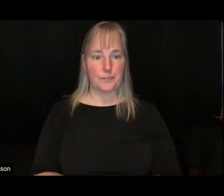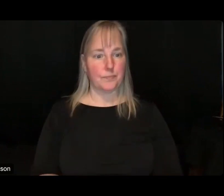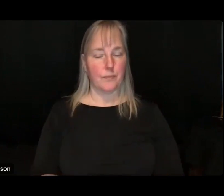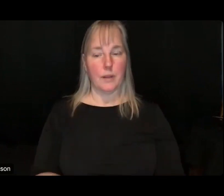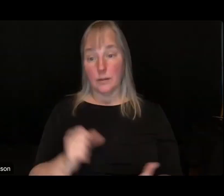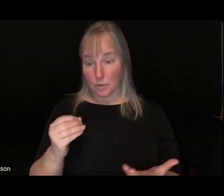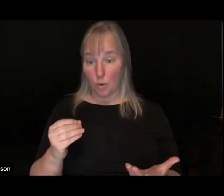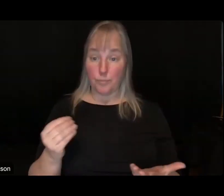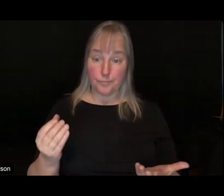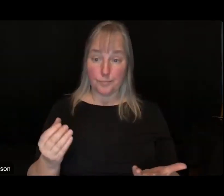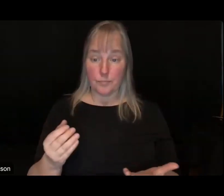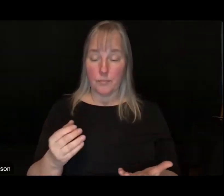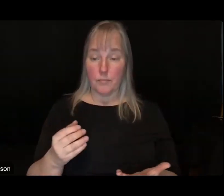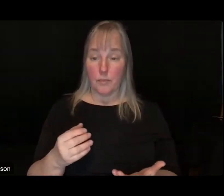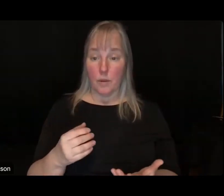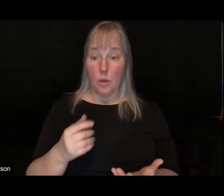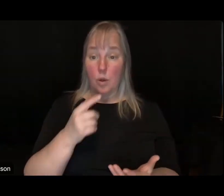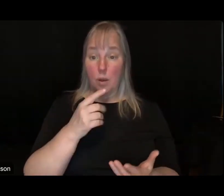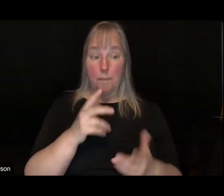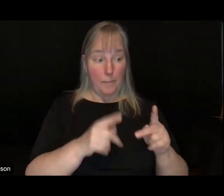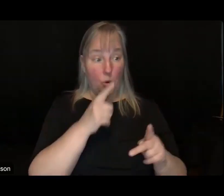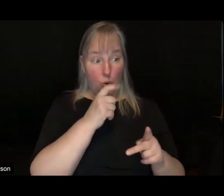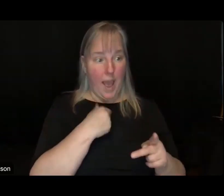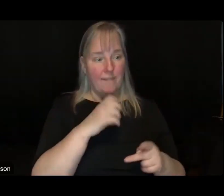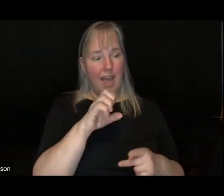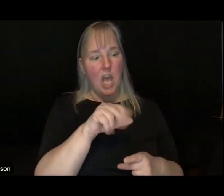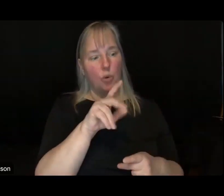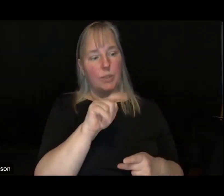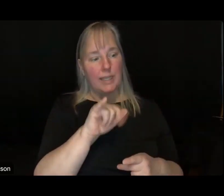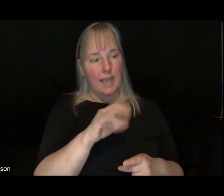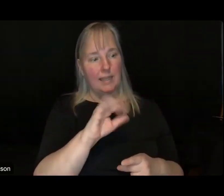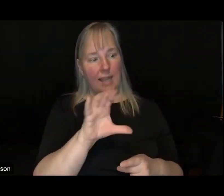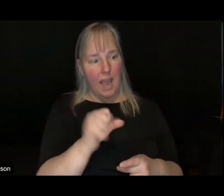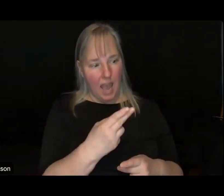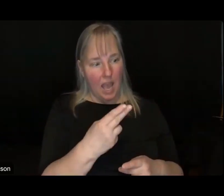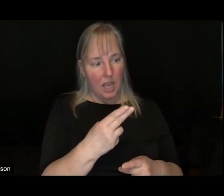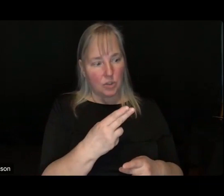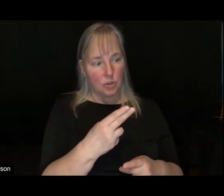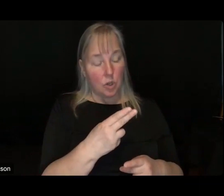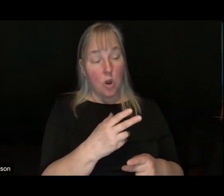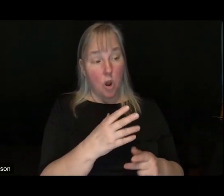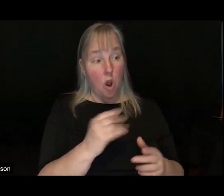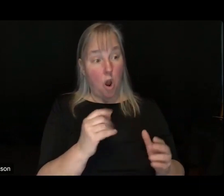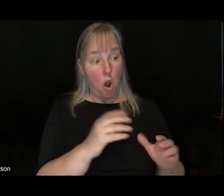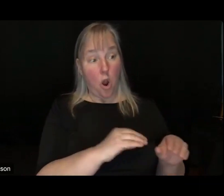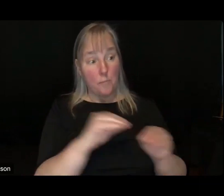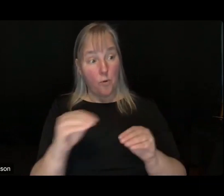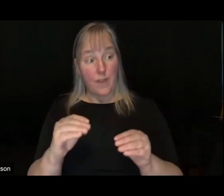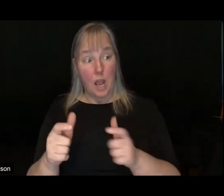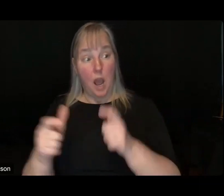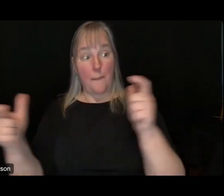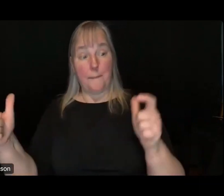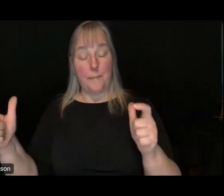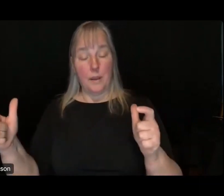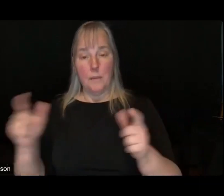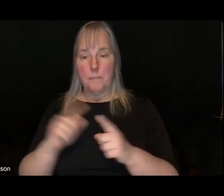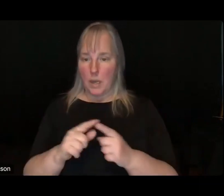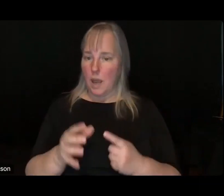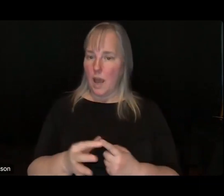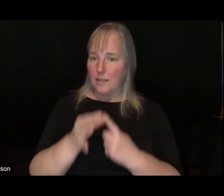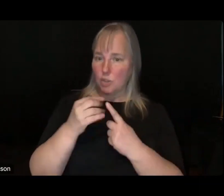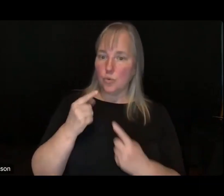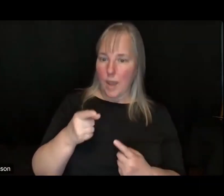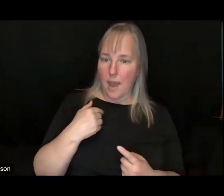So the ones who have equity and cash, they're moving up. But unless you have cash, it's hard to even get